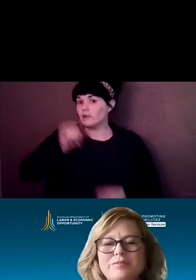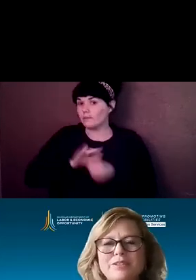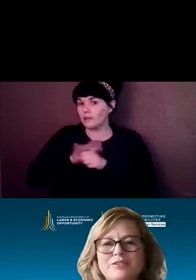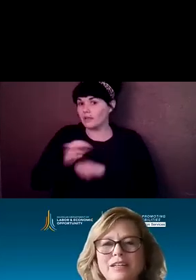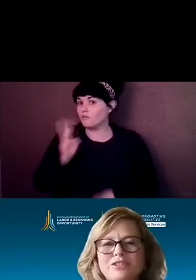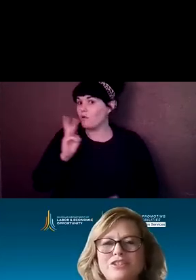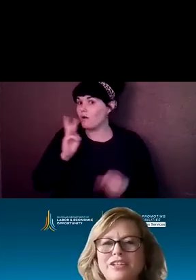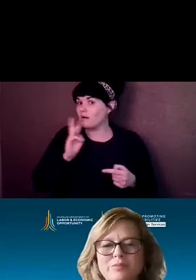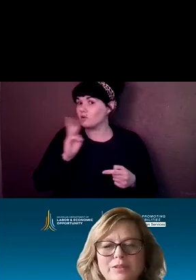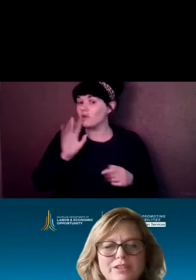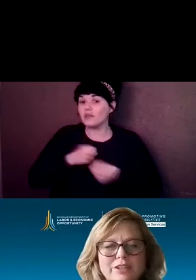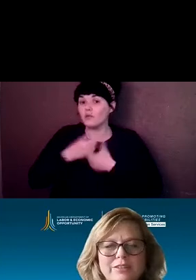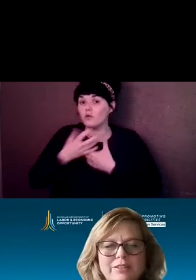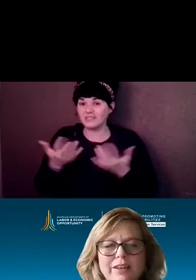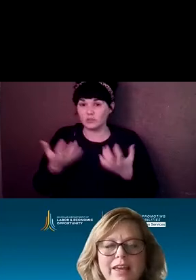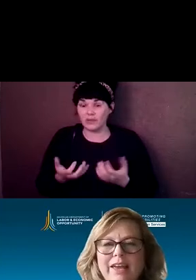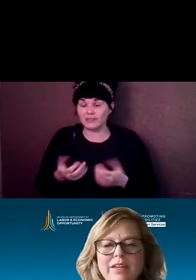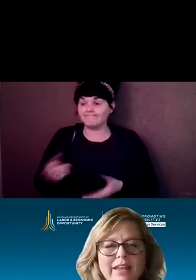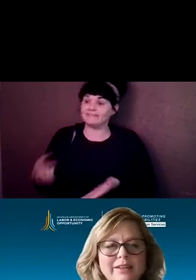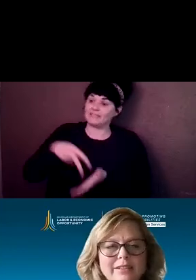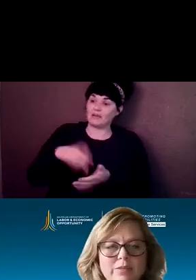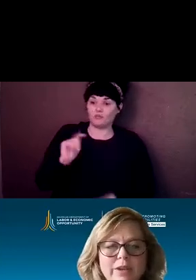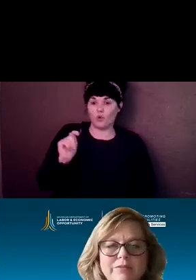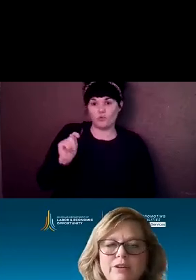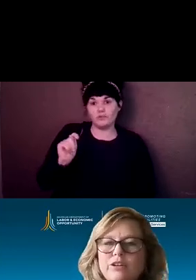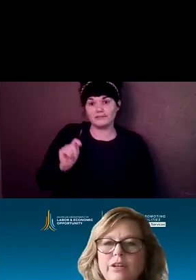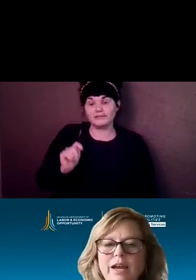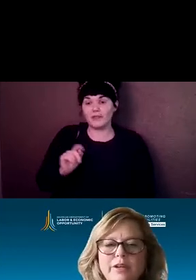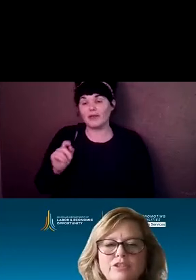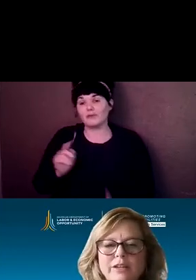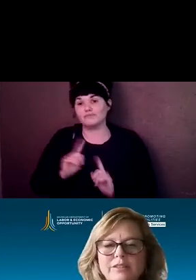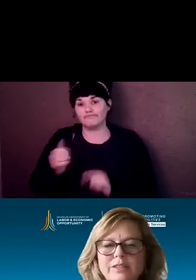restroom to stretch and change your position. And then lastly, we have an